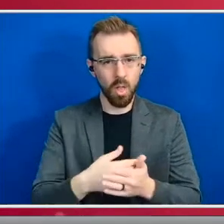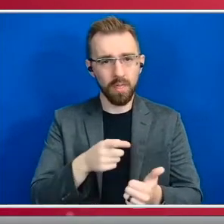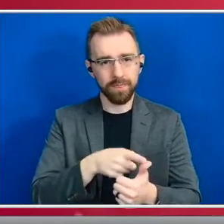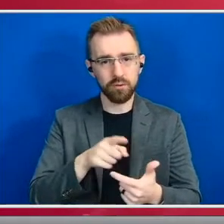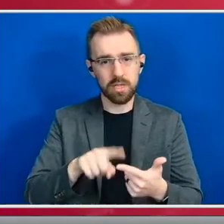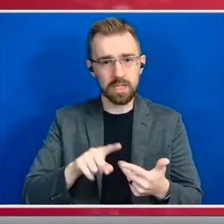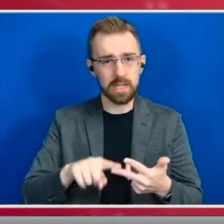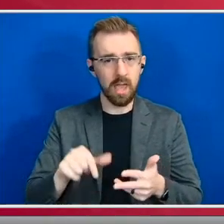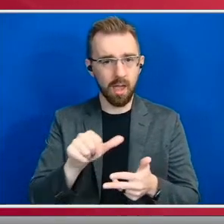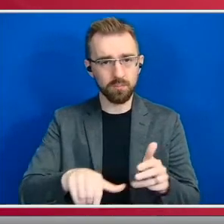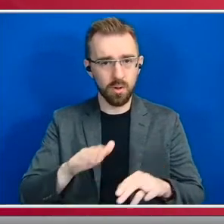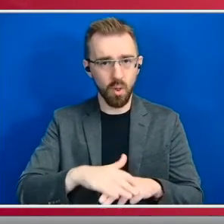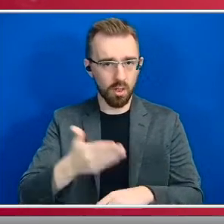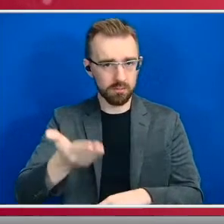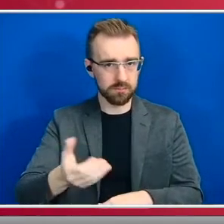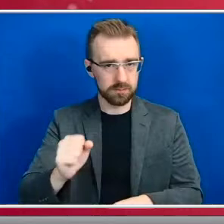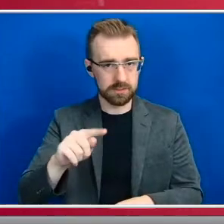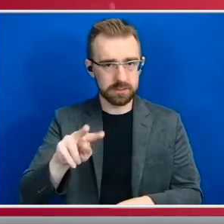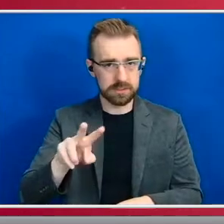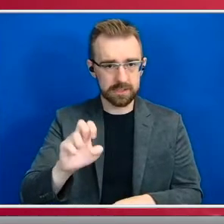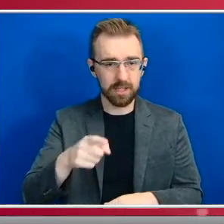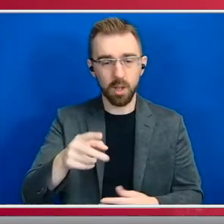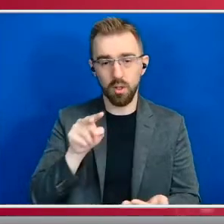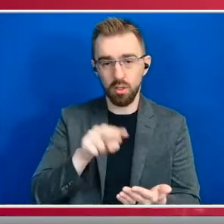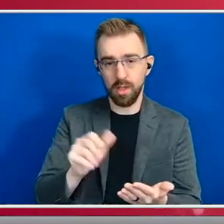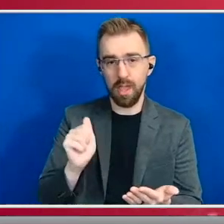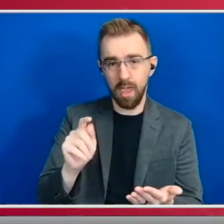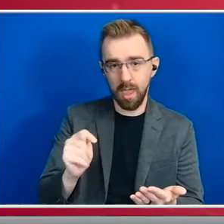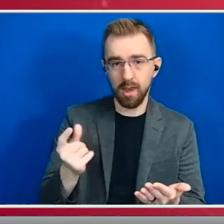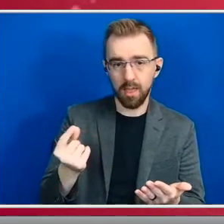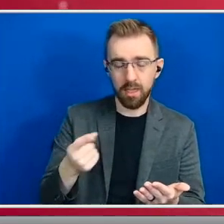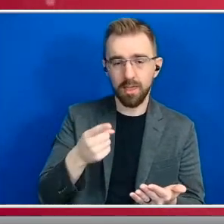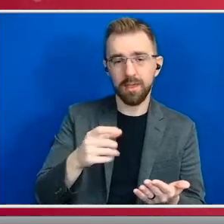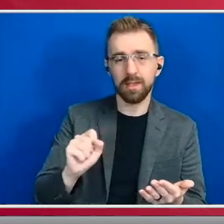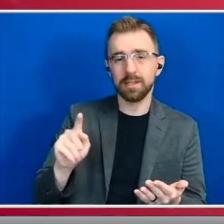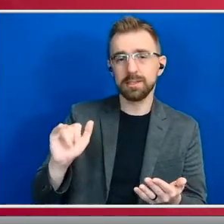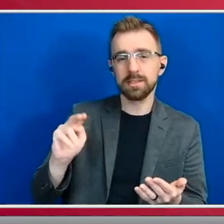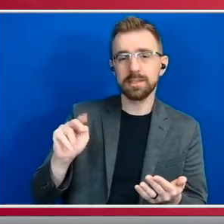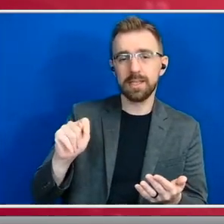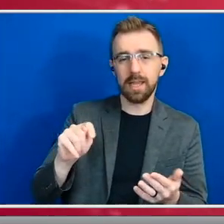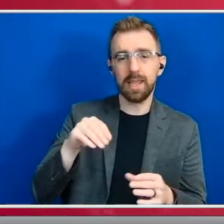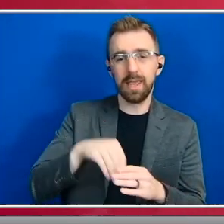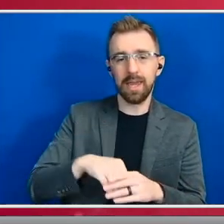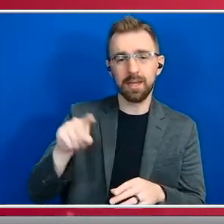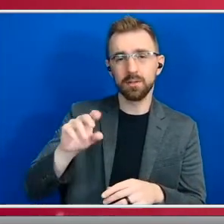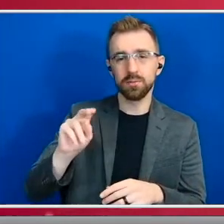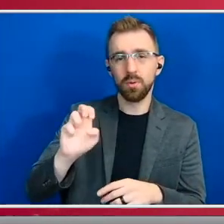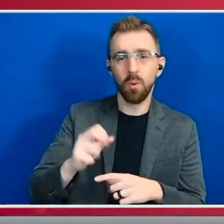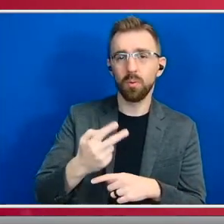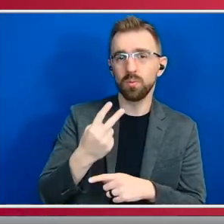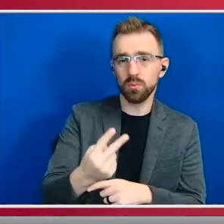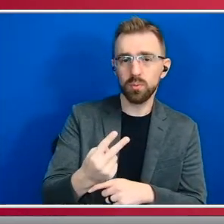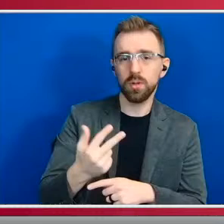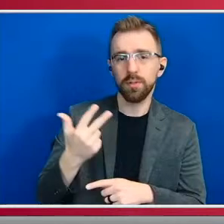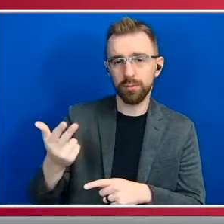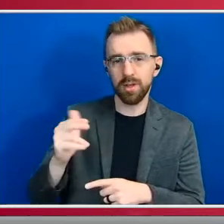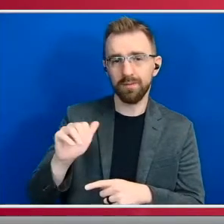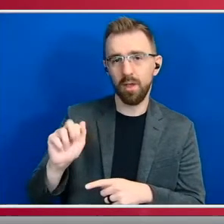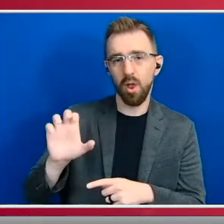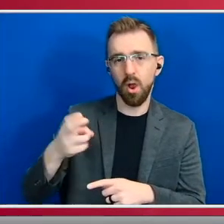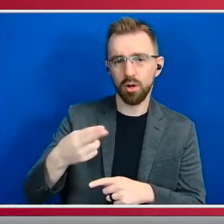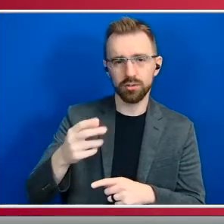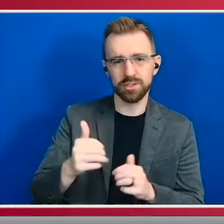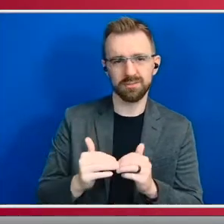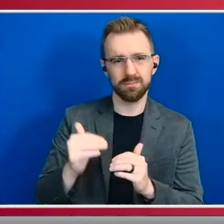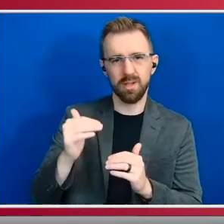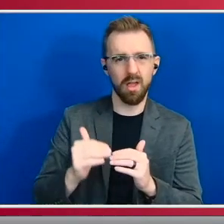on Steve. But you're looking, that stent is landing in zone 2 and zone 3 of the aortic arch, which is just beyond the